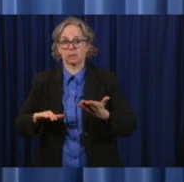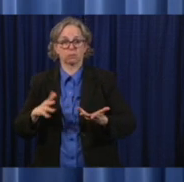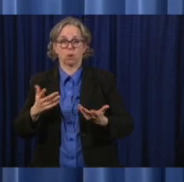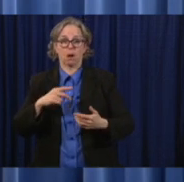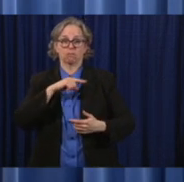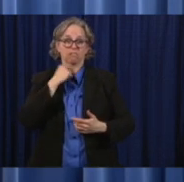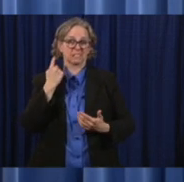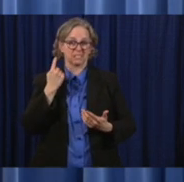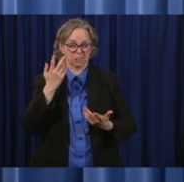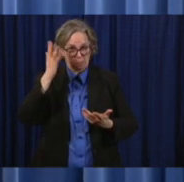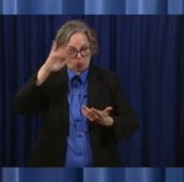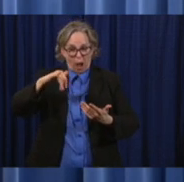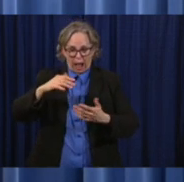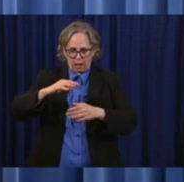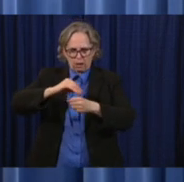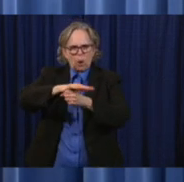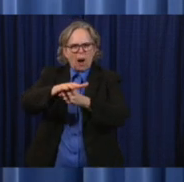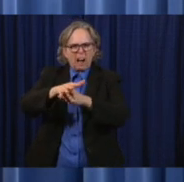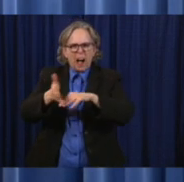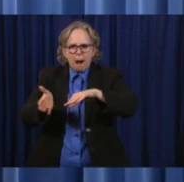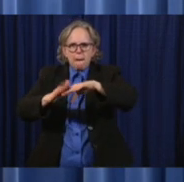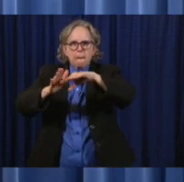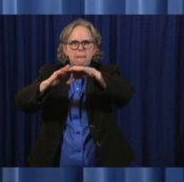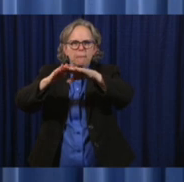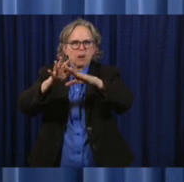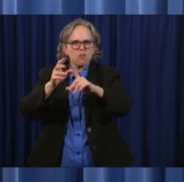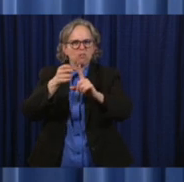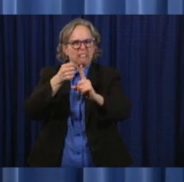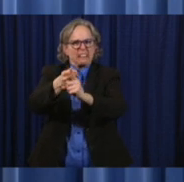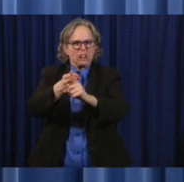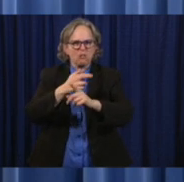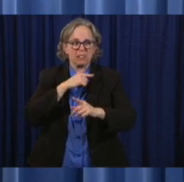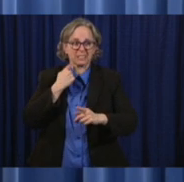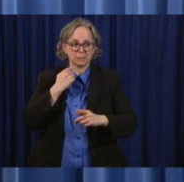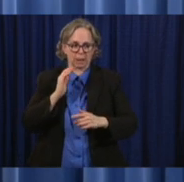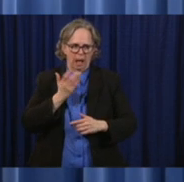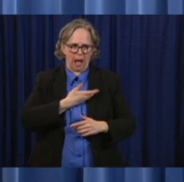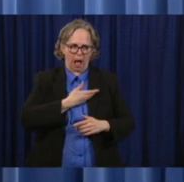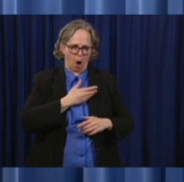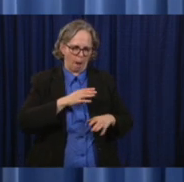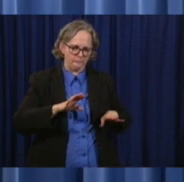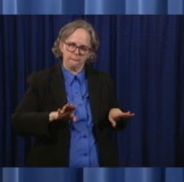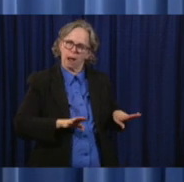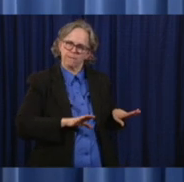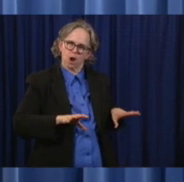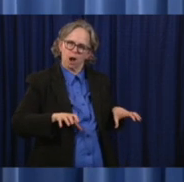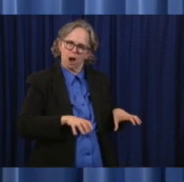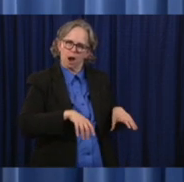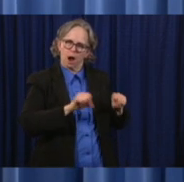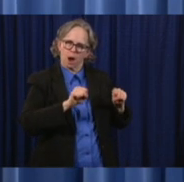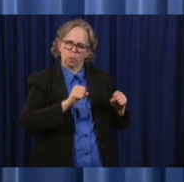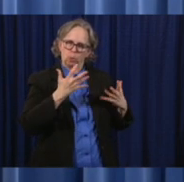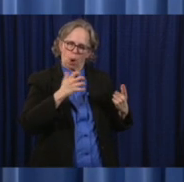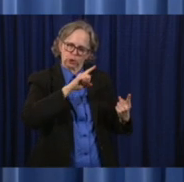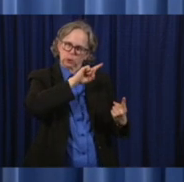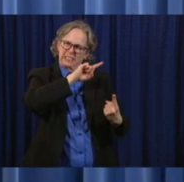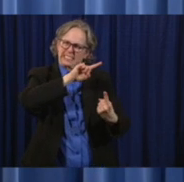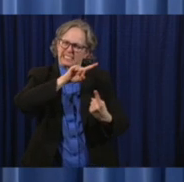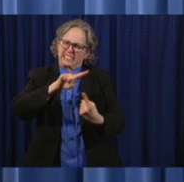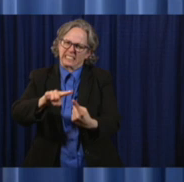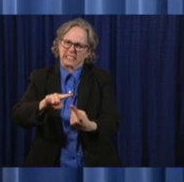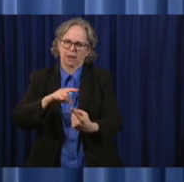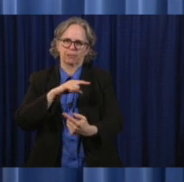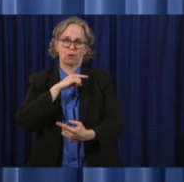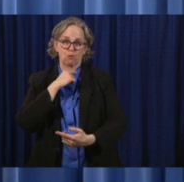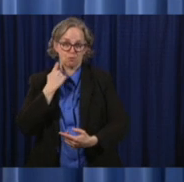risk. But we can deal with that in as safe a way as possible. And so